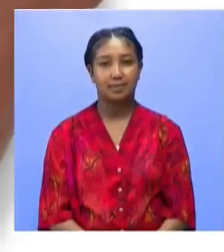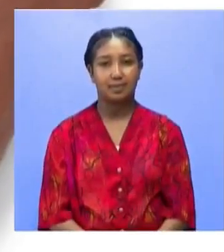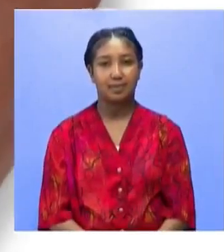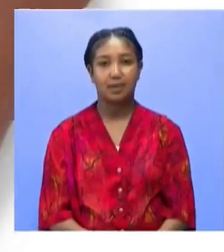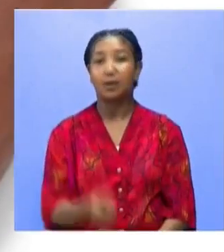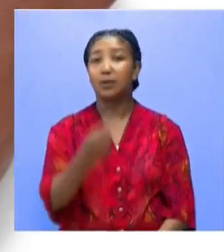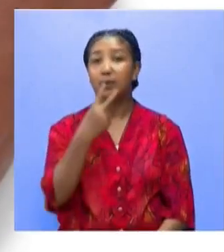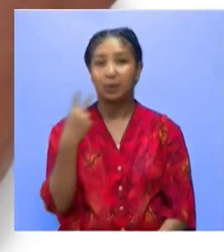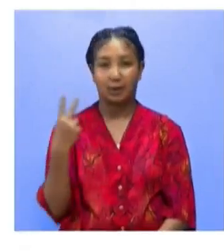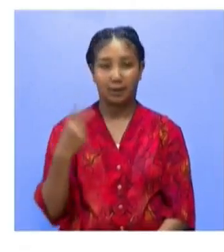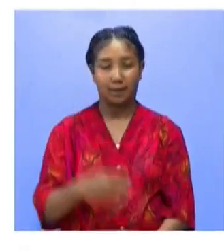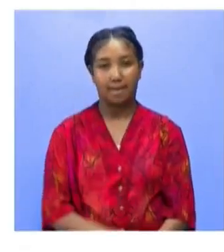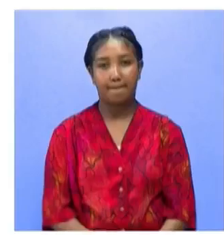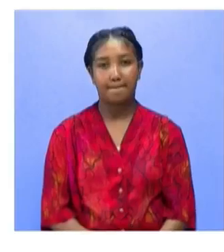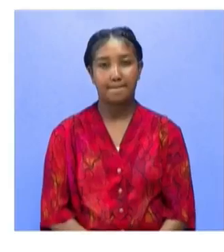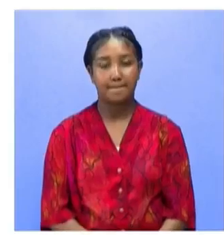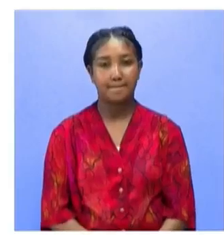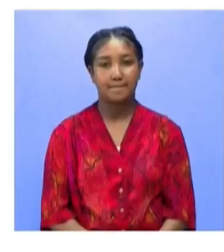Look.